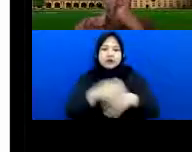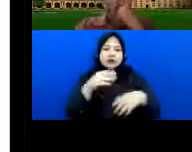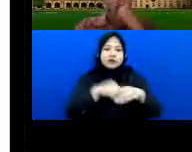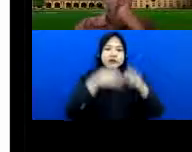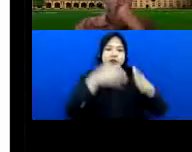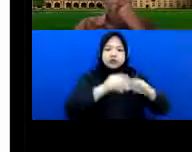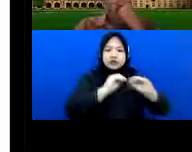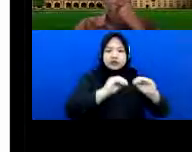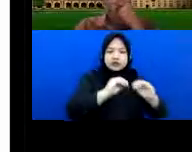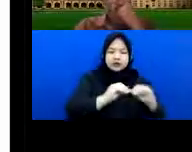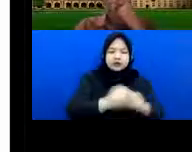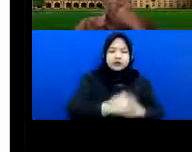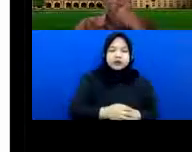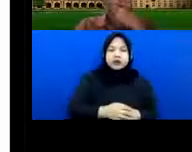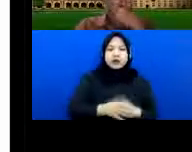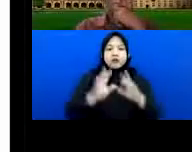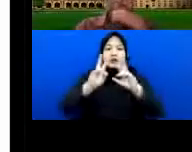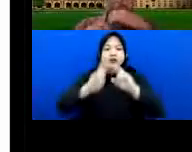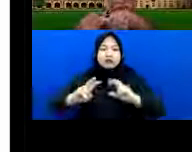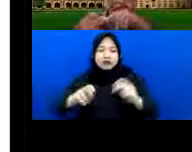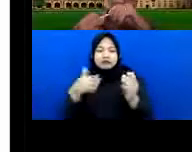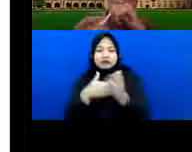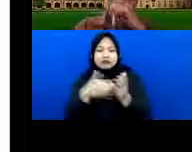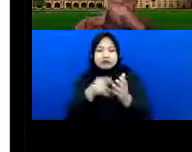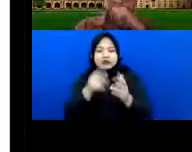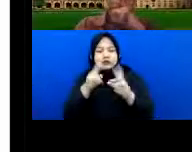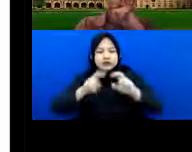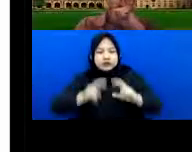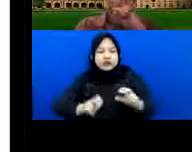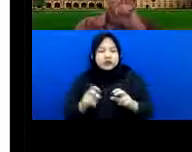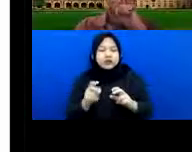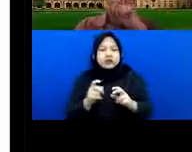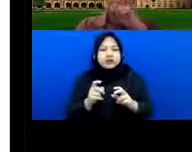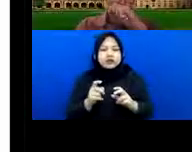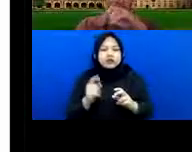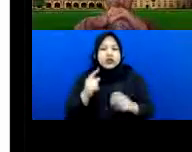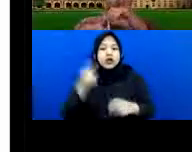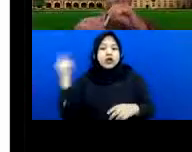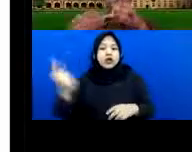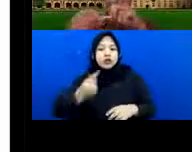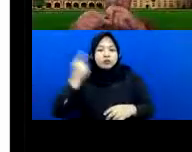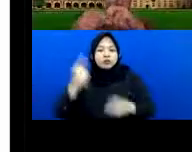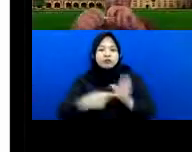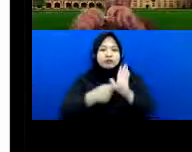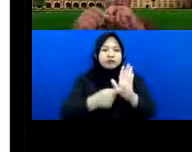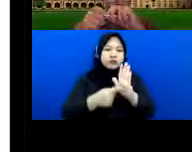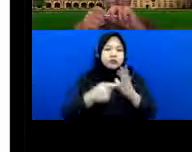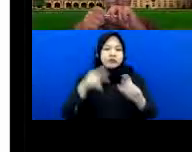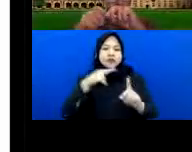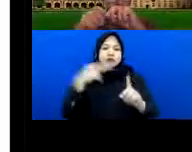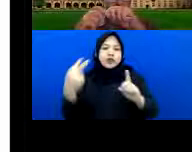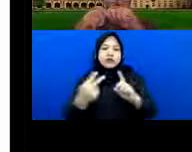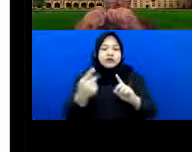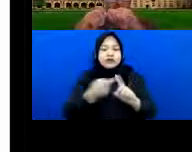sector. In many research, these barriers identified generally represent the external perspectives